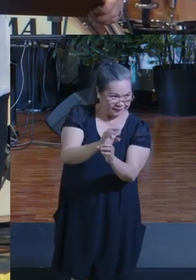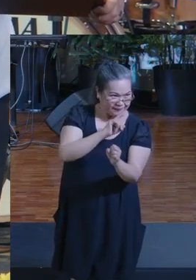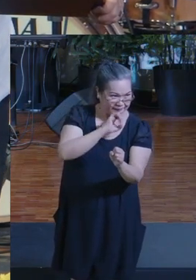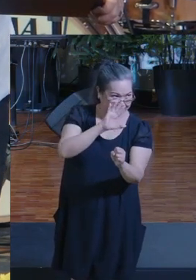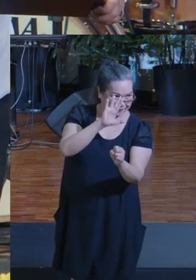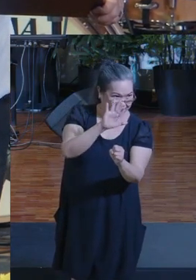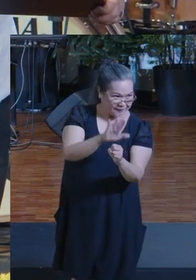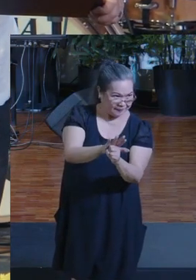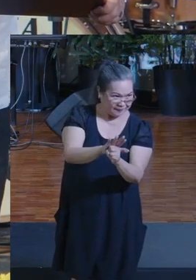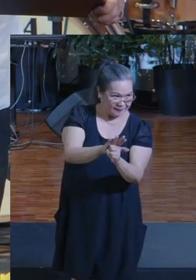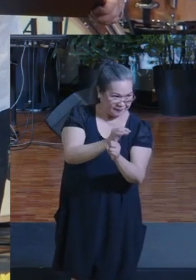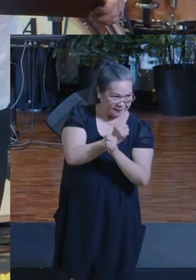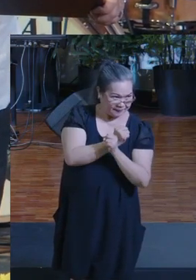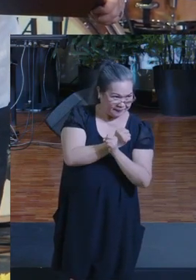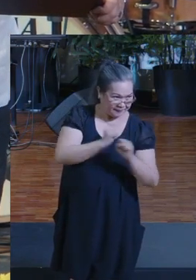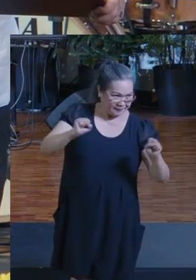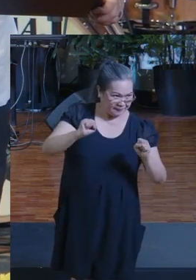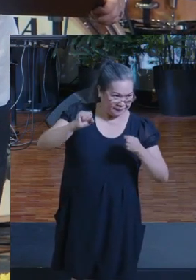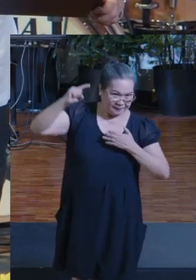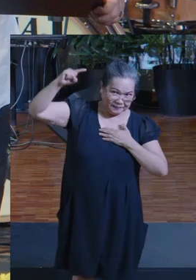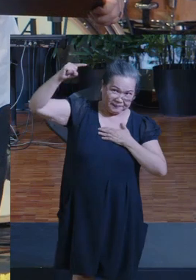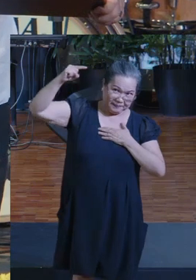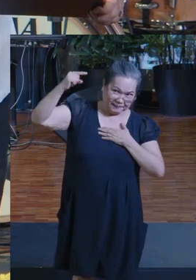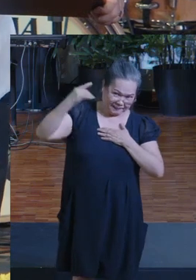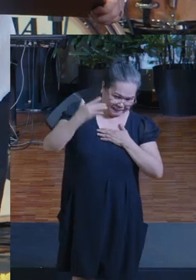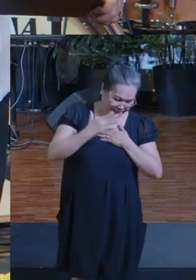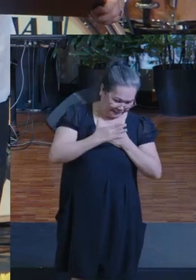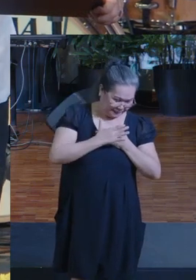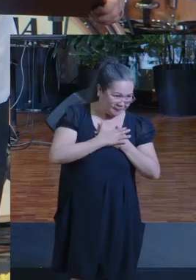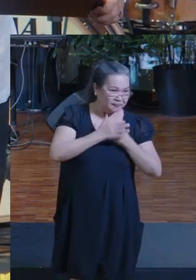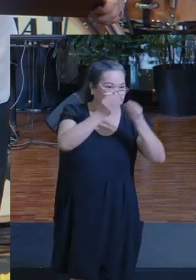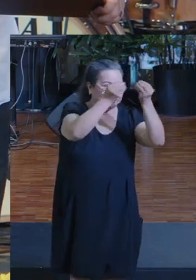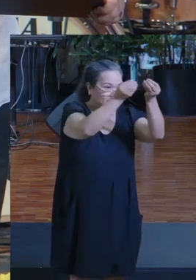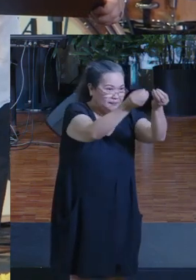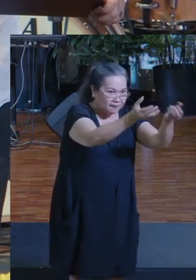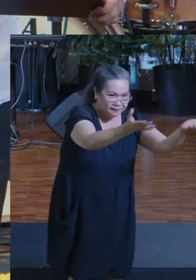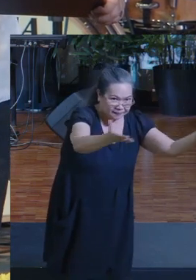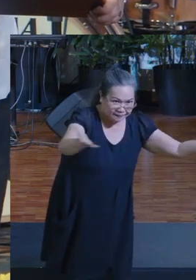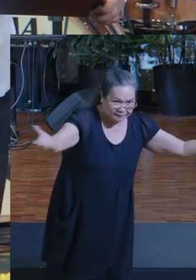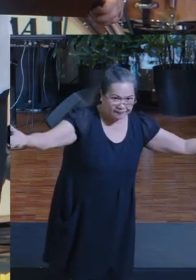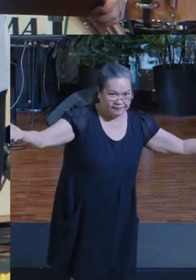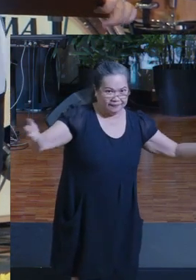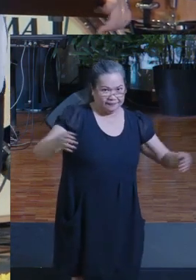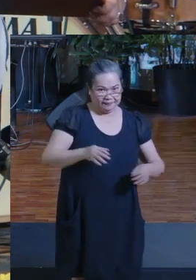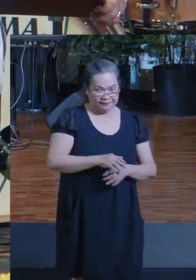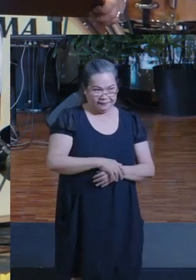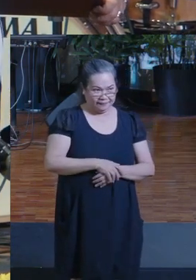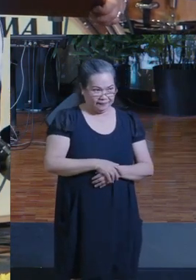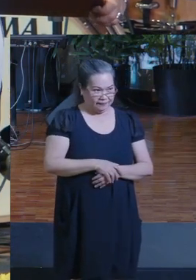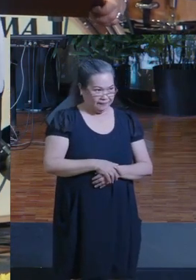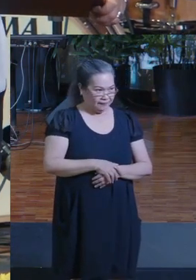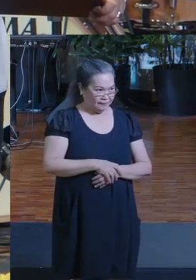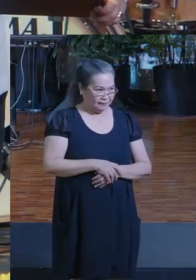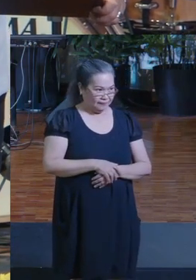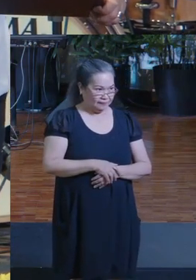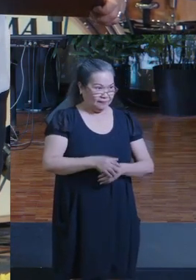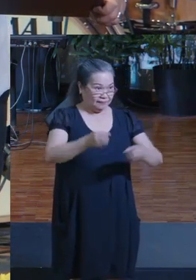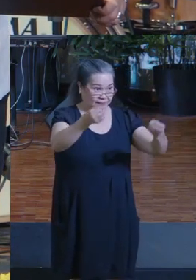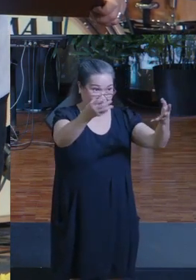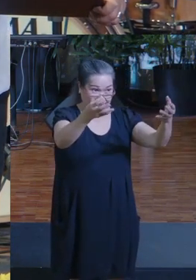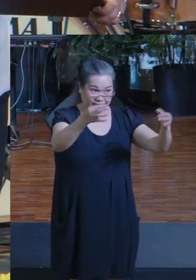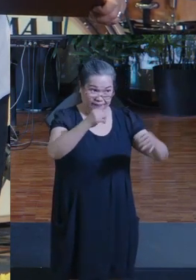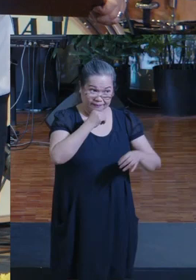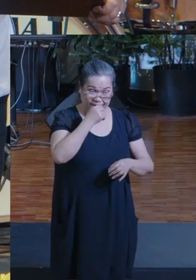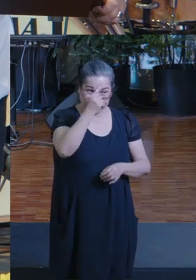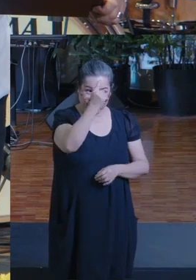may rest on grace and be guaranteed to all his offspring, plural, not